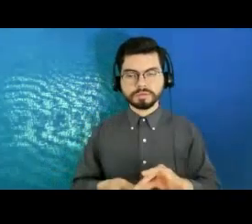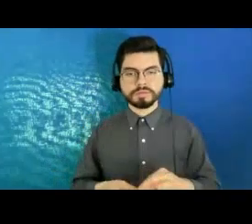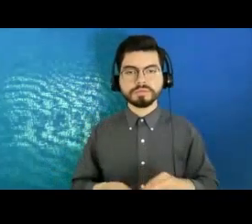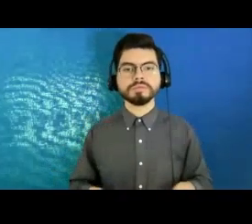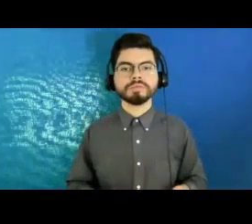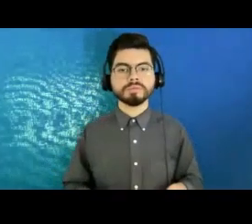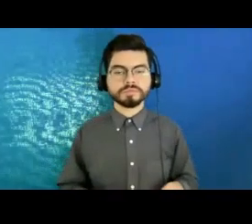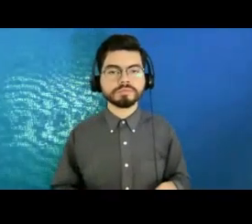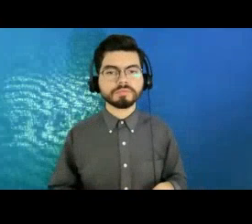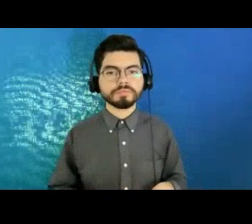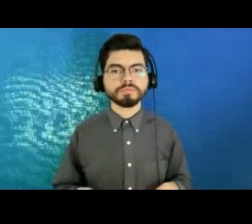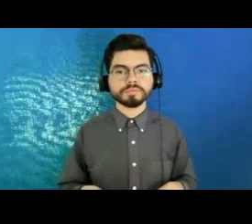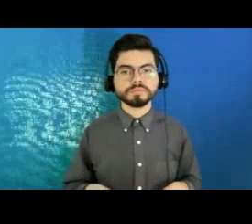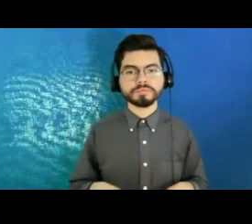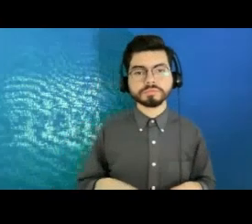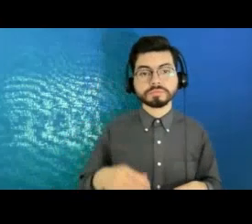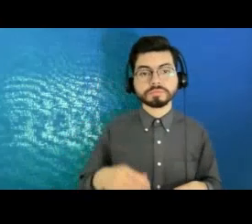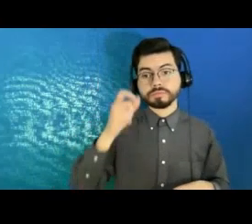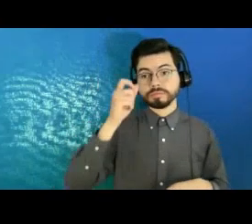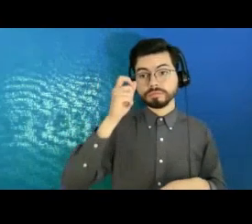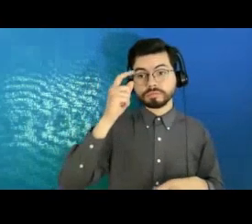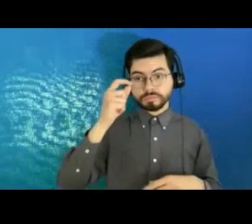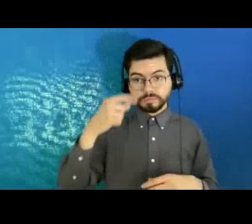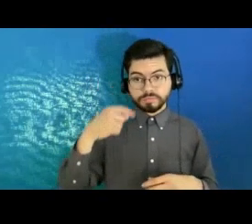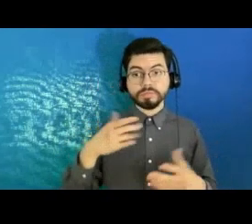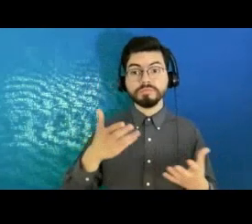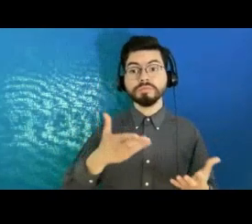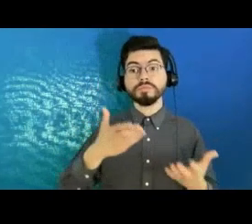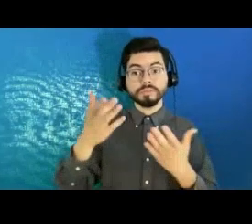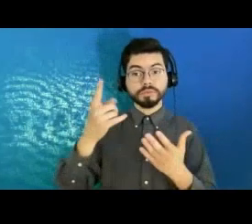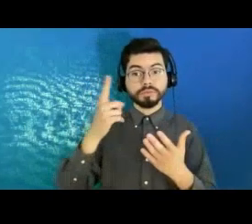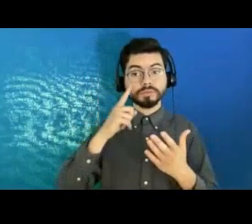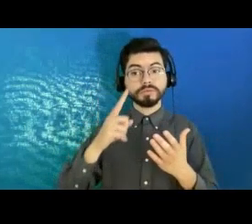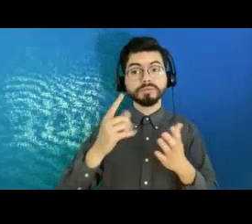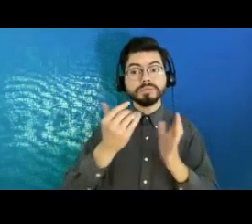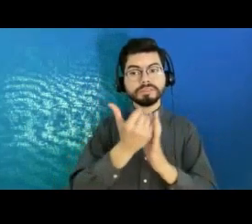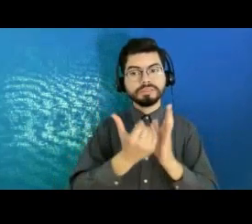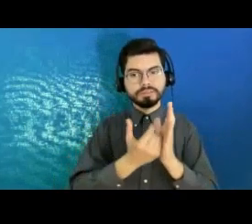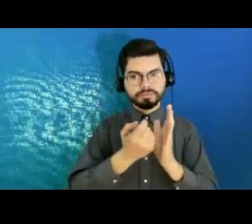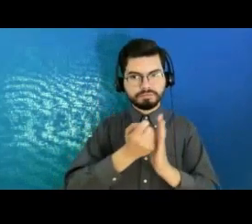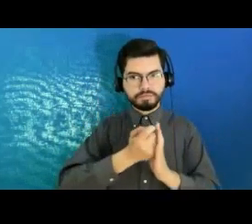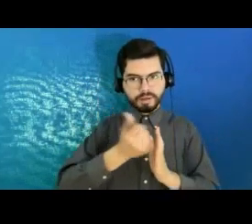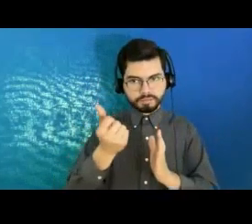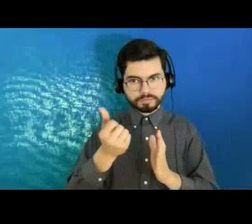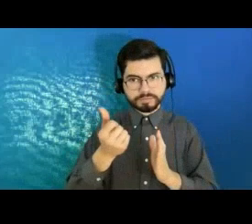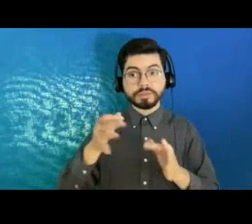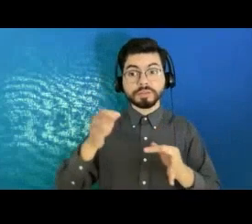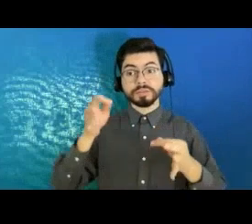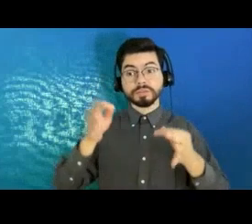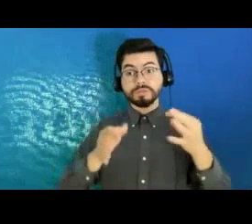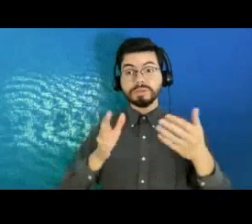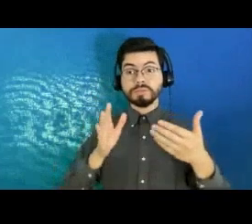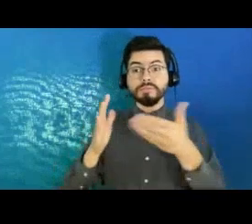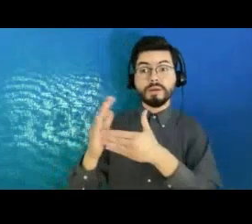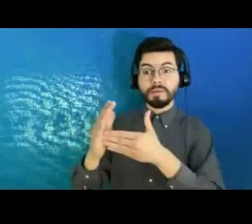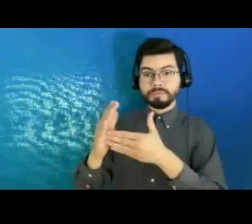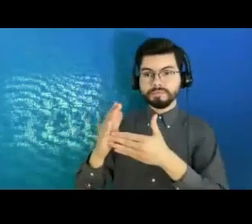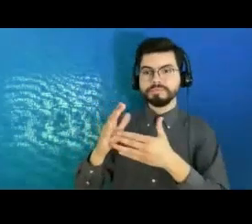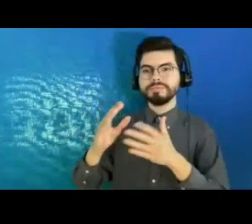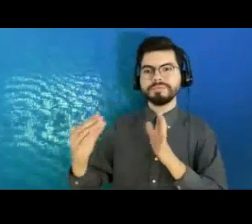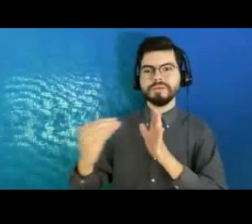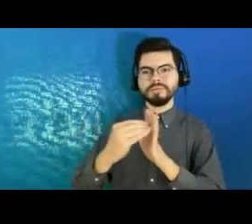been proposed for delisting, and in fact, were delisted twice. Court litigation has put them back on the list and where